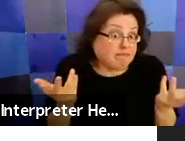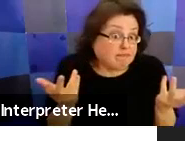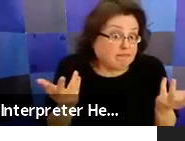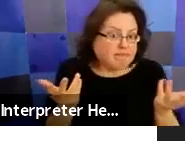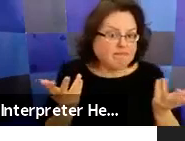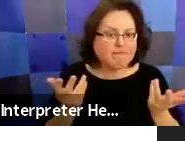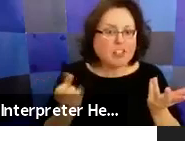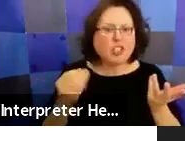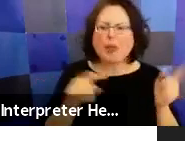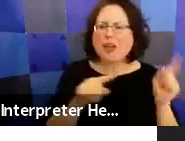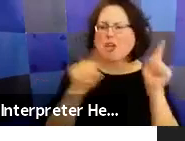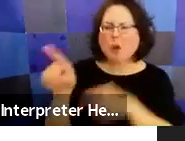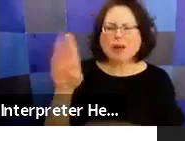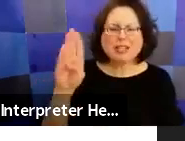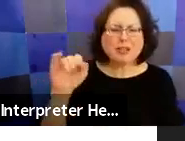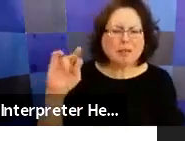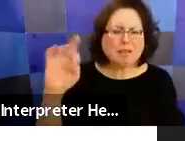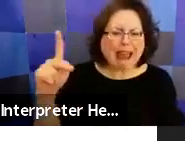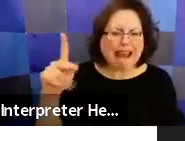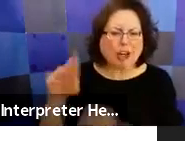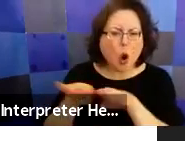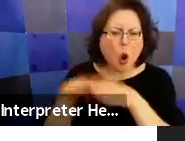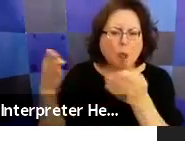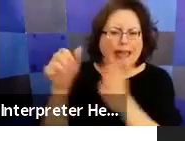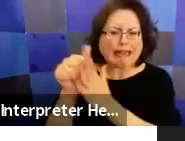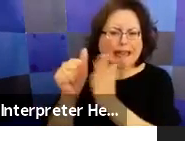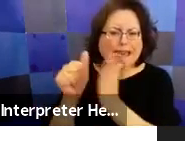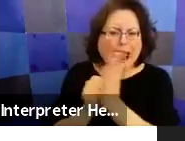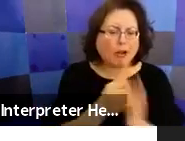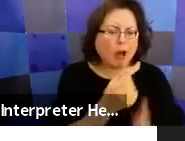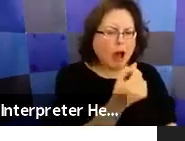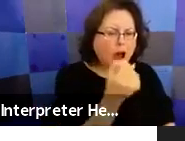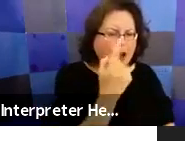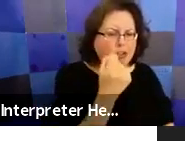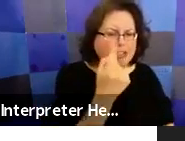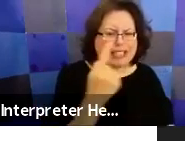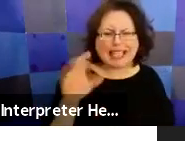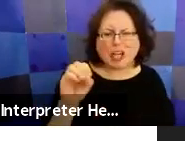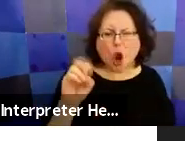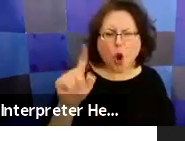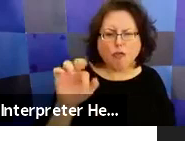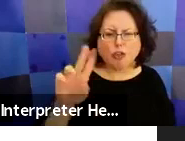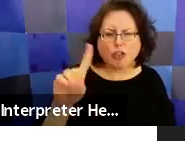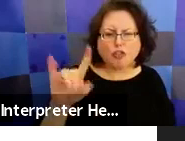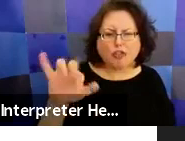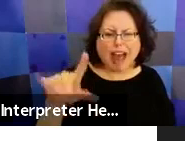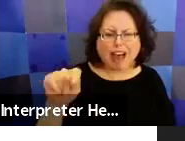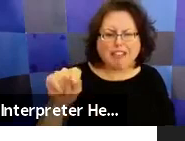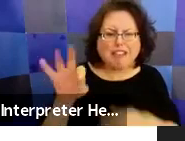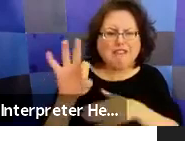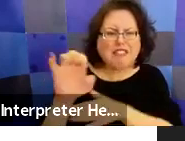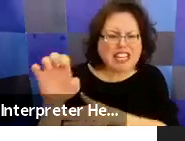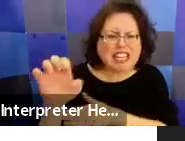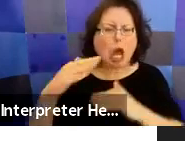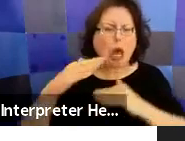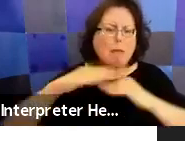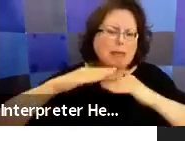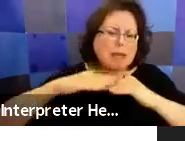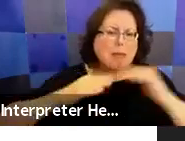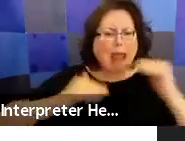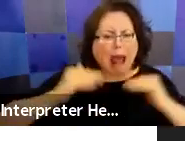going to the bank, opening a bank account, understanding overdraft fees and monthly minimum balances, renting an